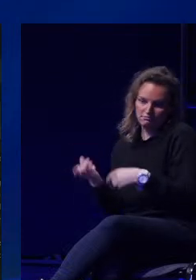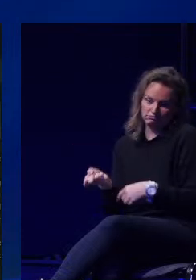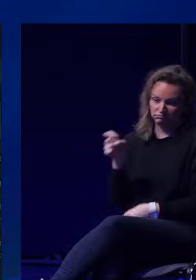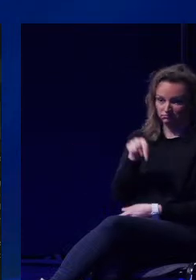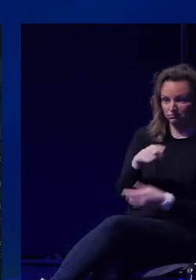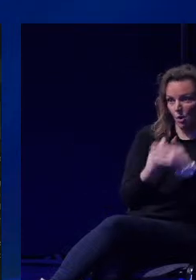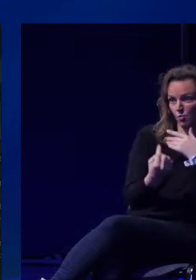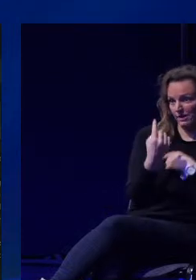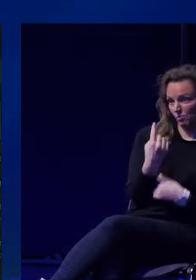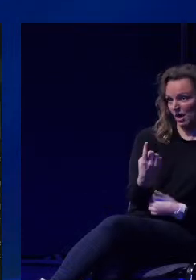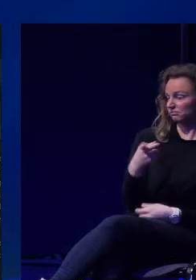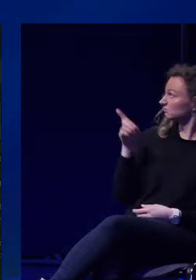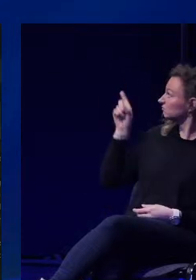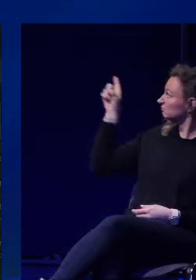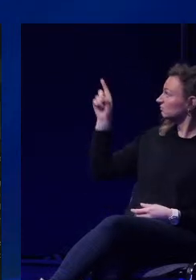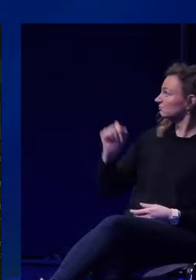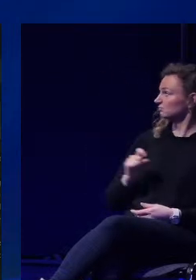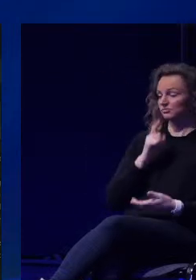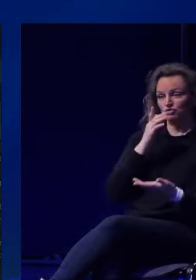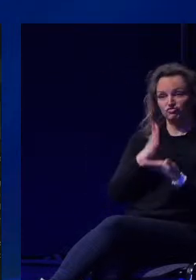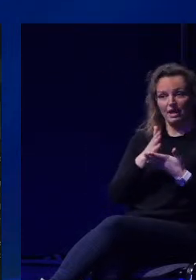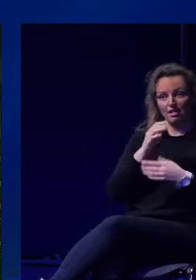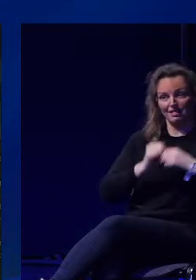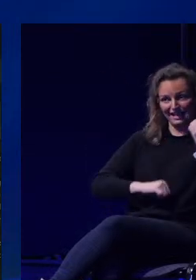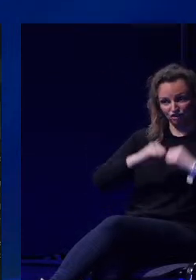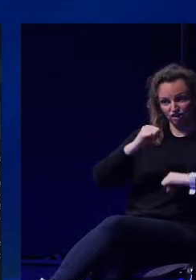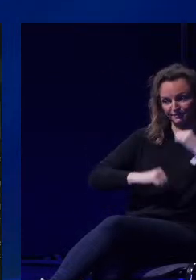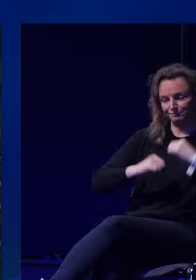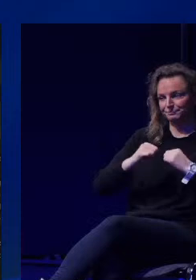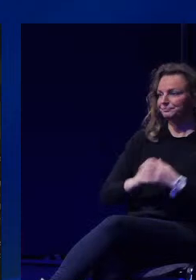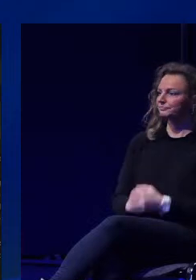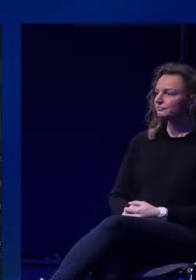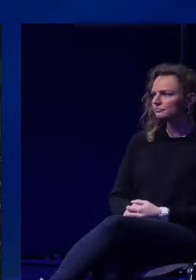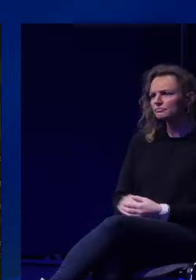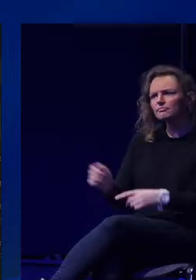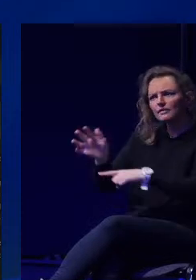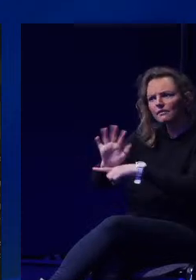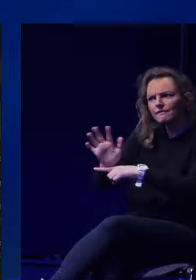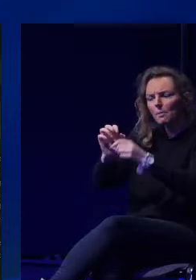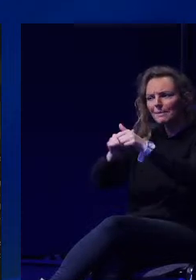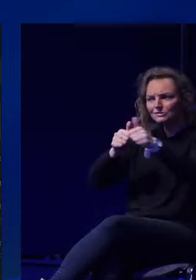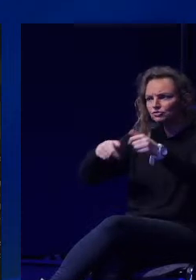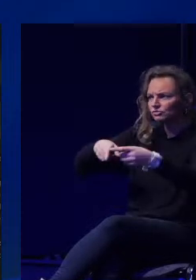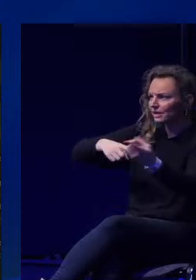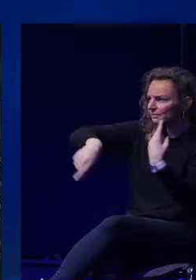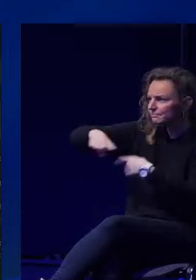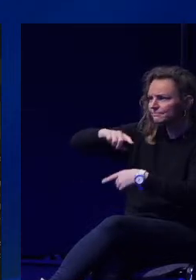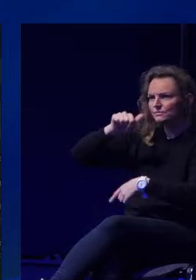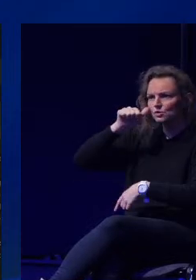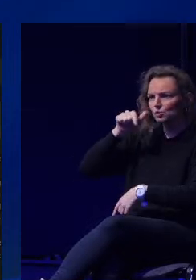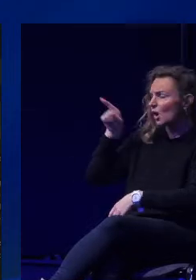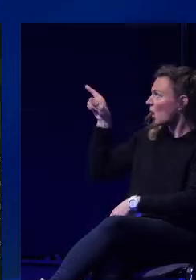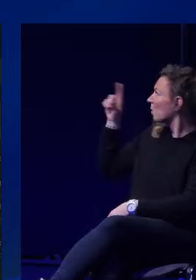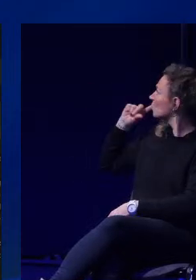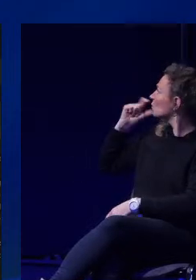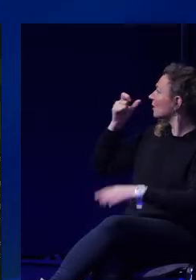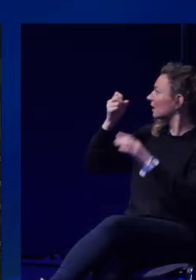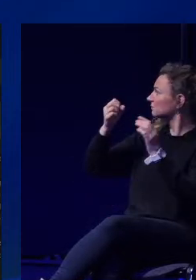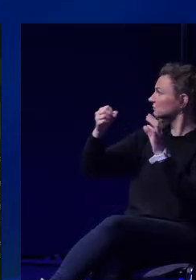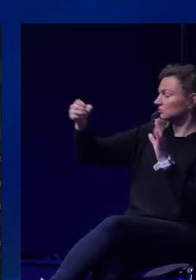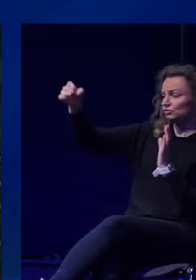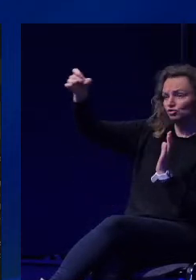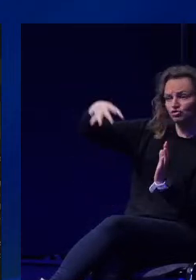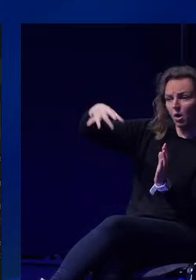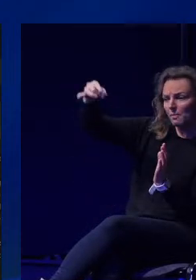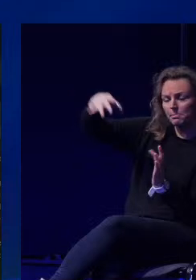Because, well, if you're from the industry, you know that, well, in Unreal Engine, you just drop in whatever you want, like